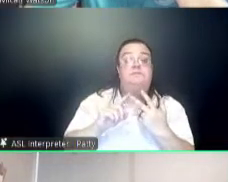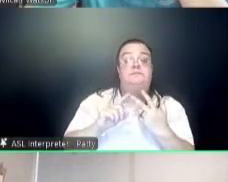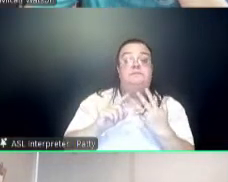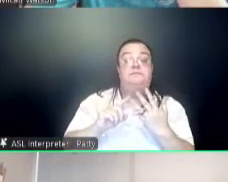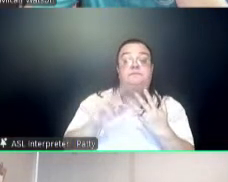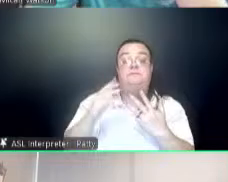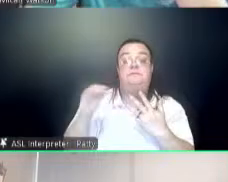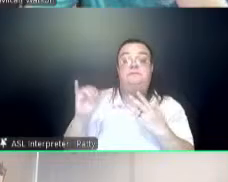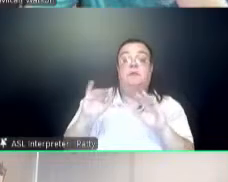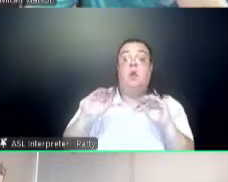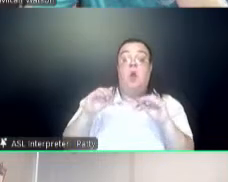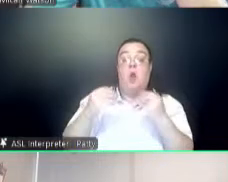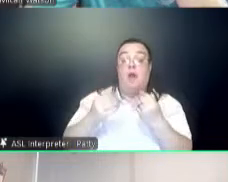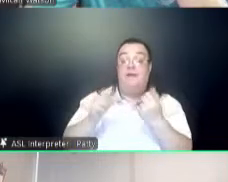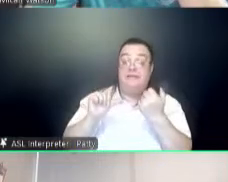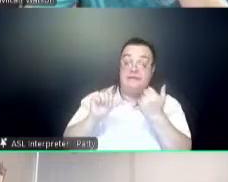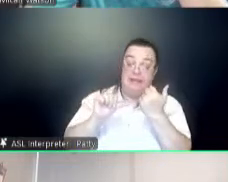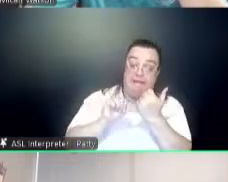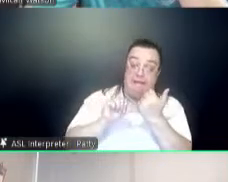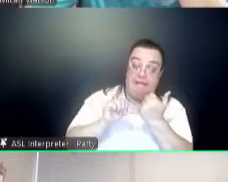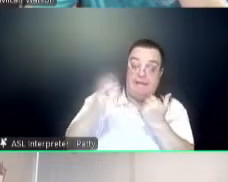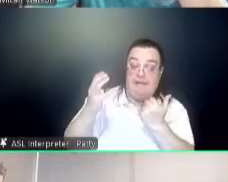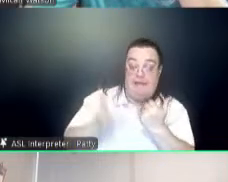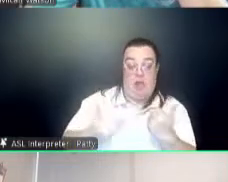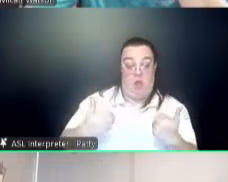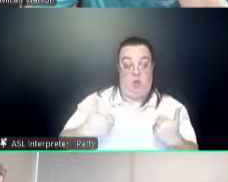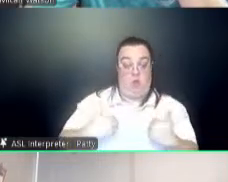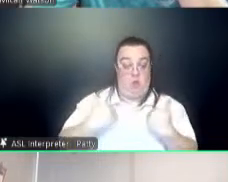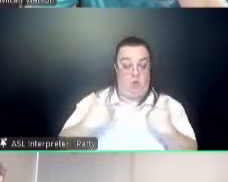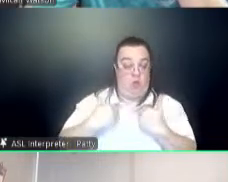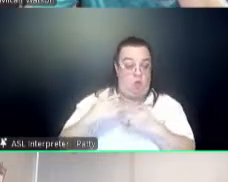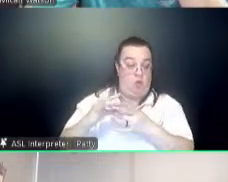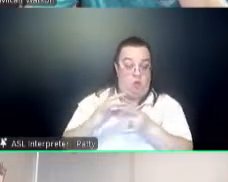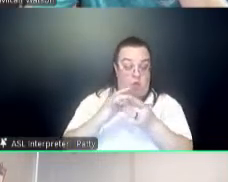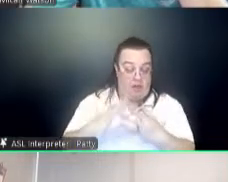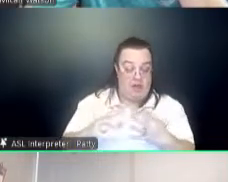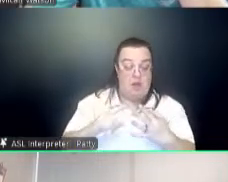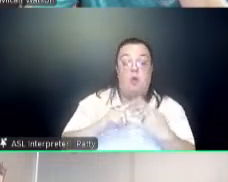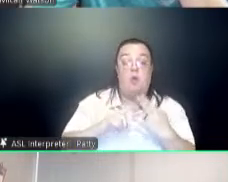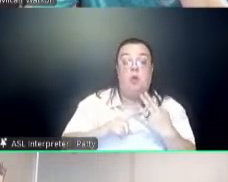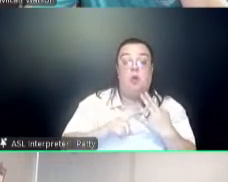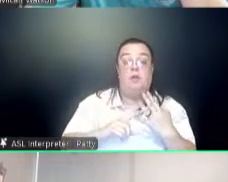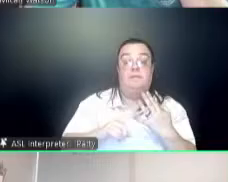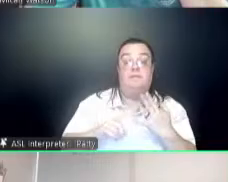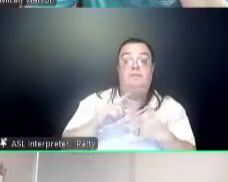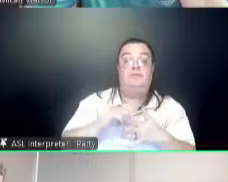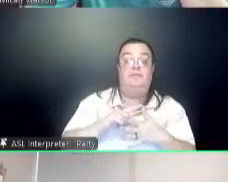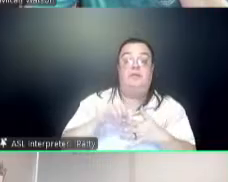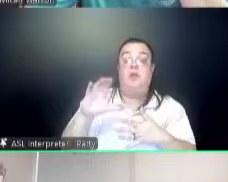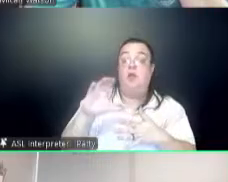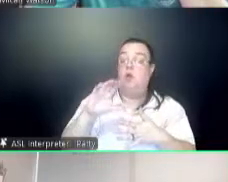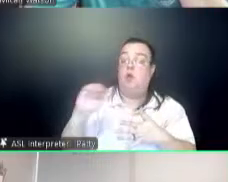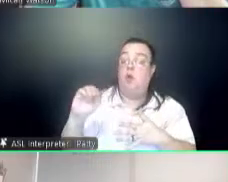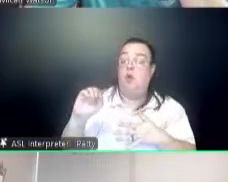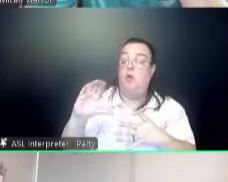office aide / youth coordinator, along with the code compliance